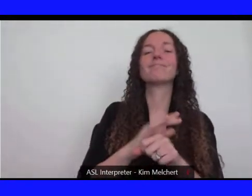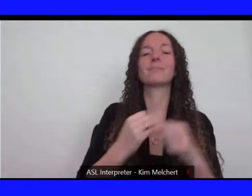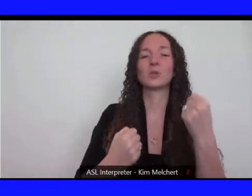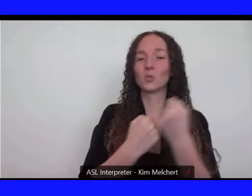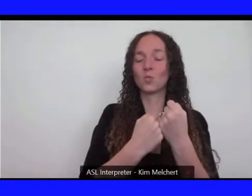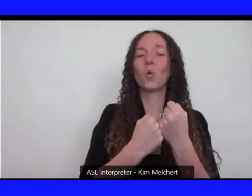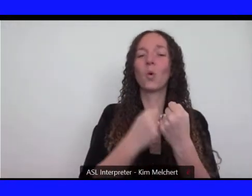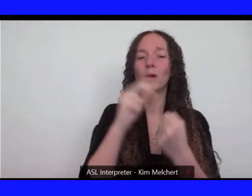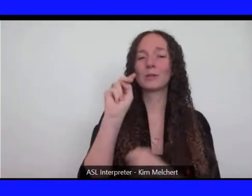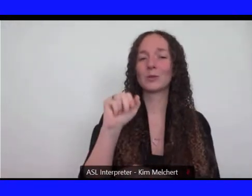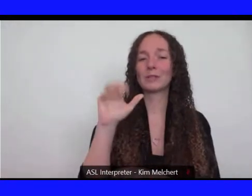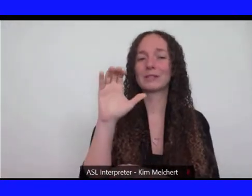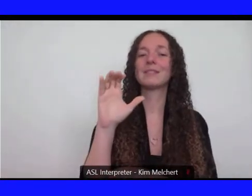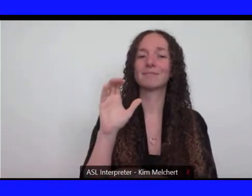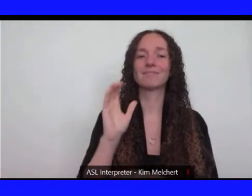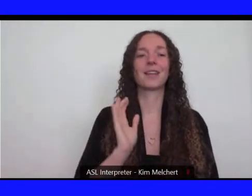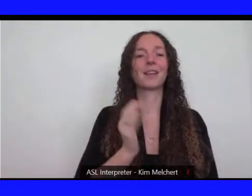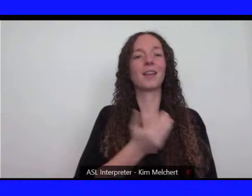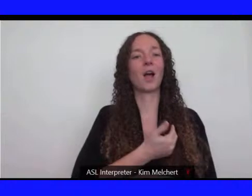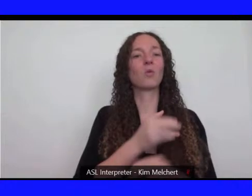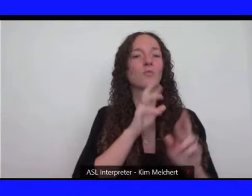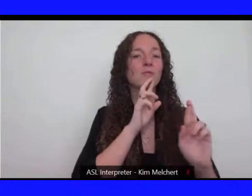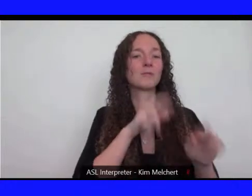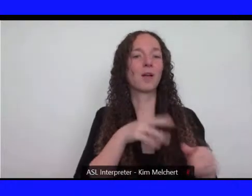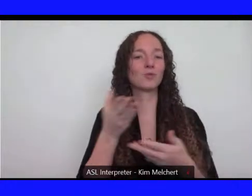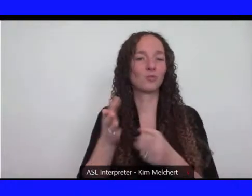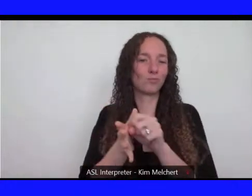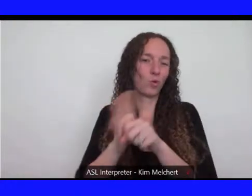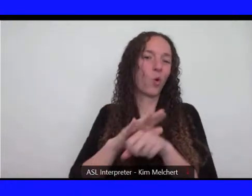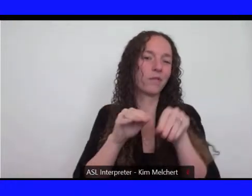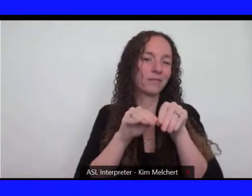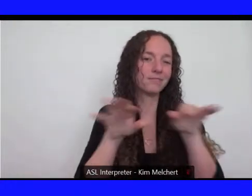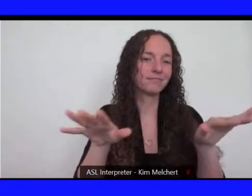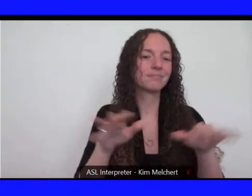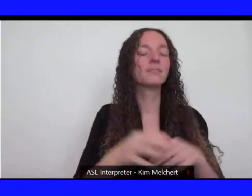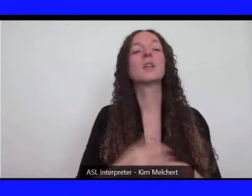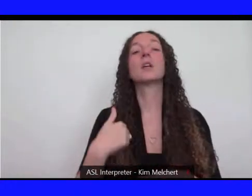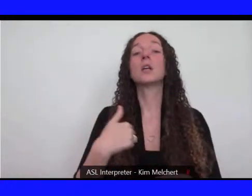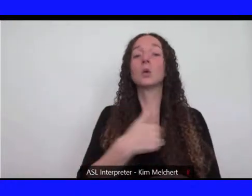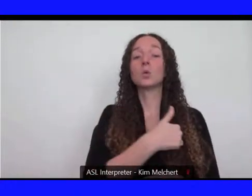go through another dreadful surge of COVID. Happy to take any questions.